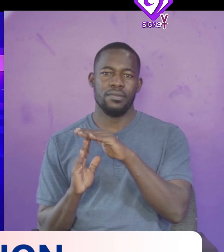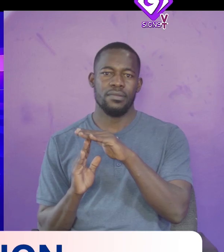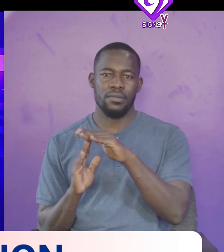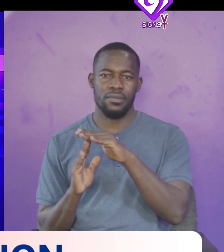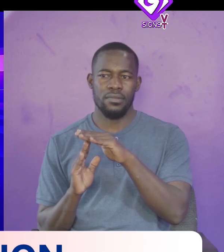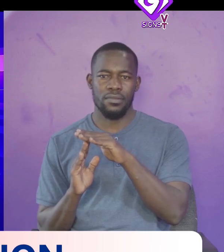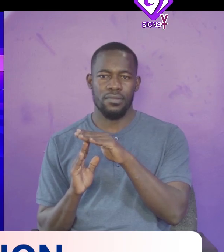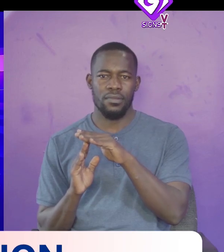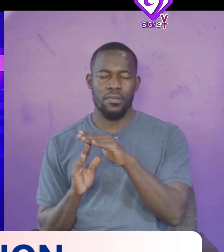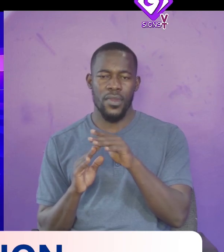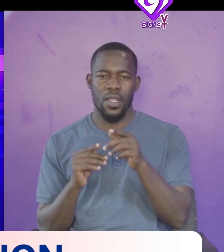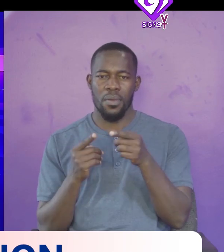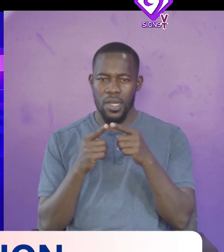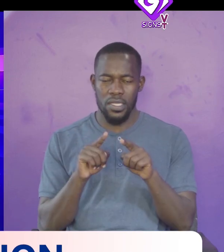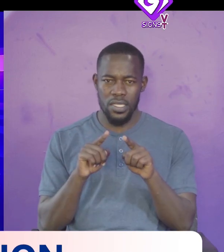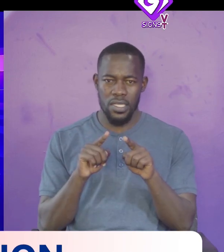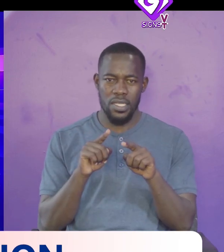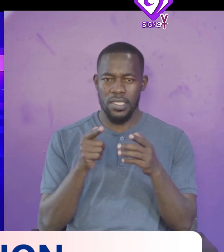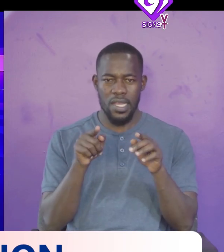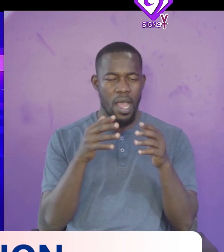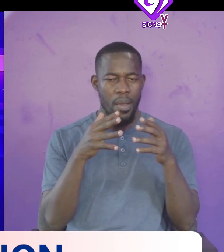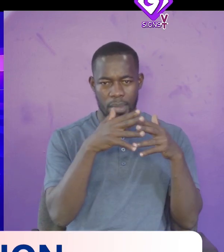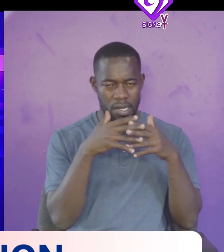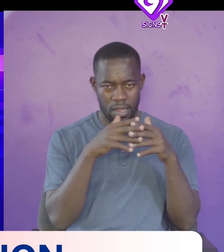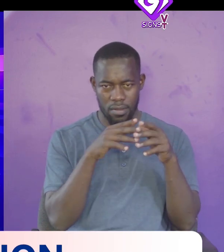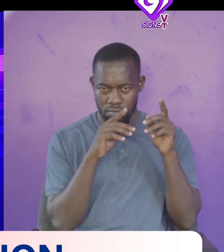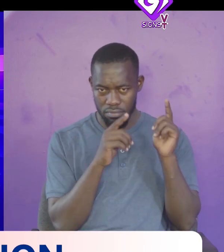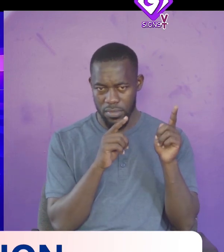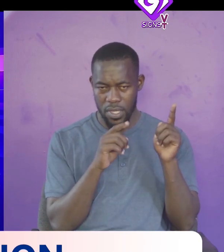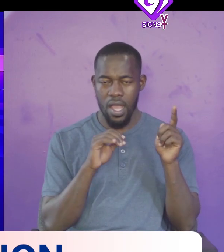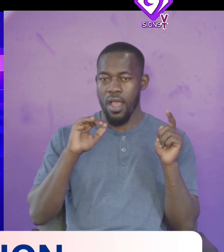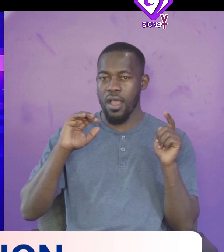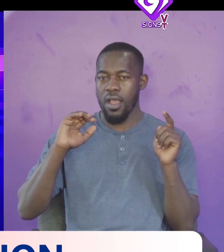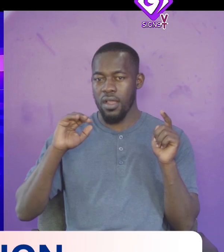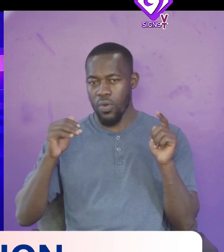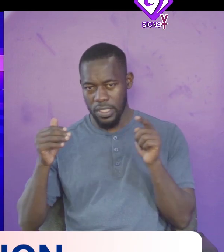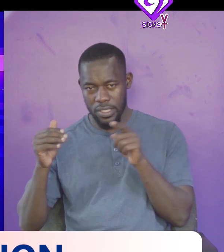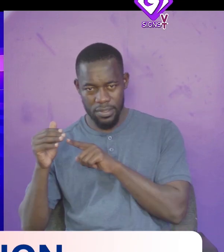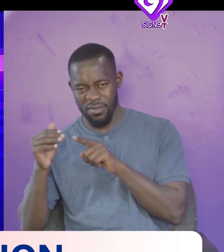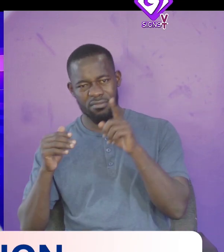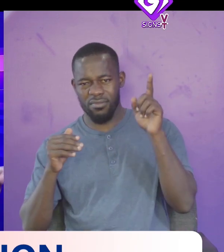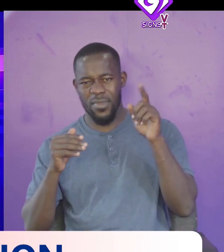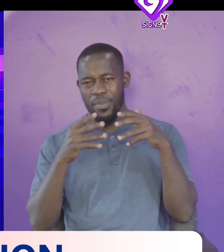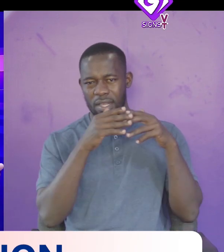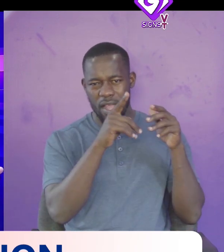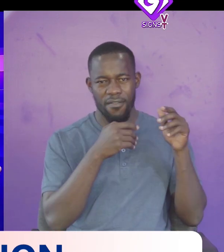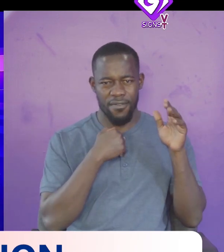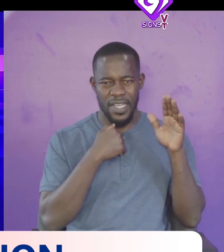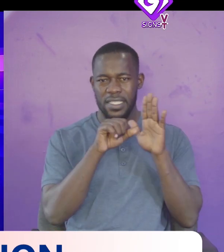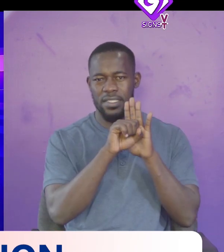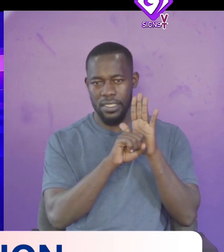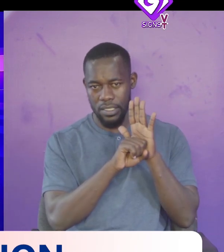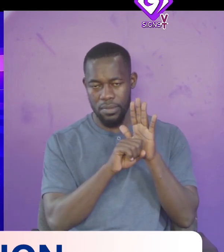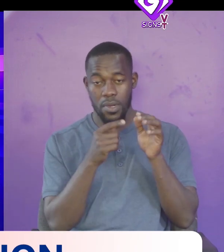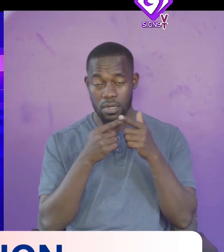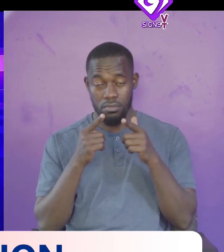Jonah, is the way you have in the US, where the county, the state itself is the one